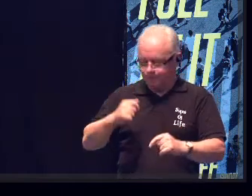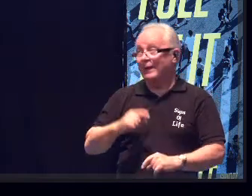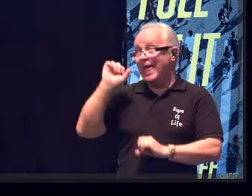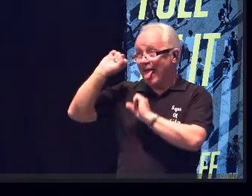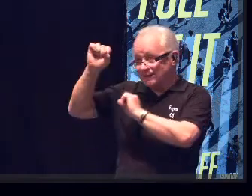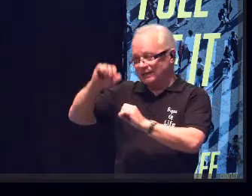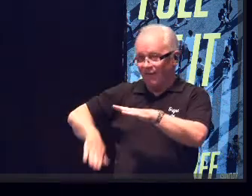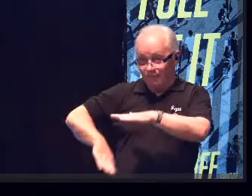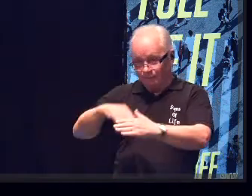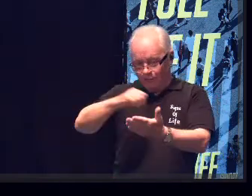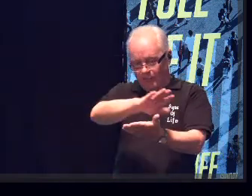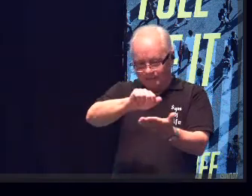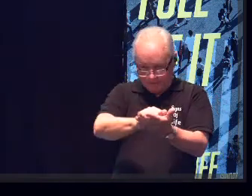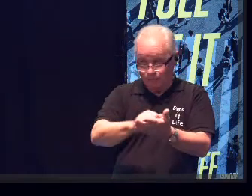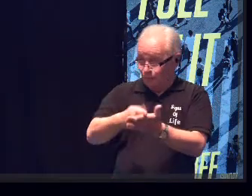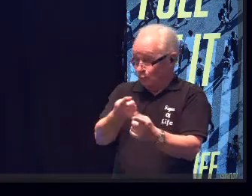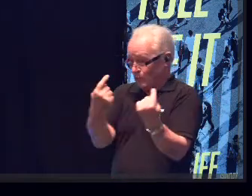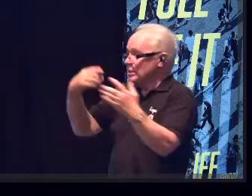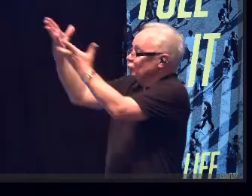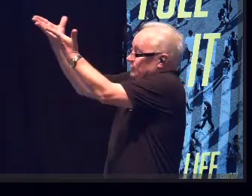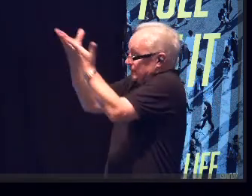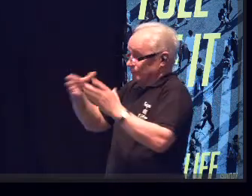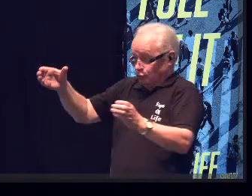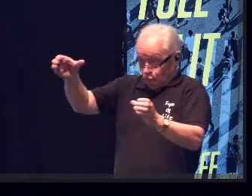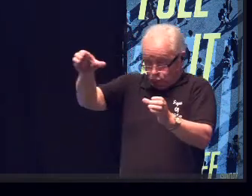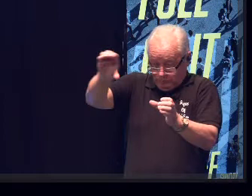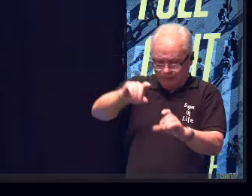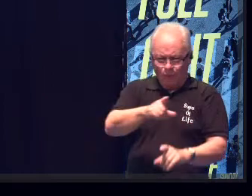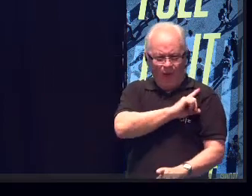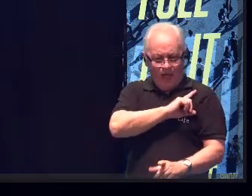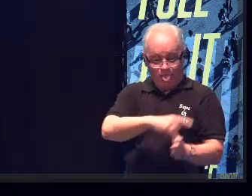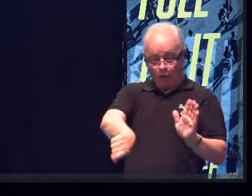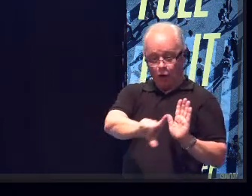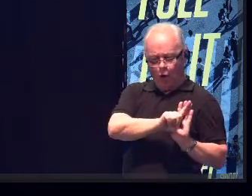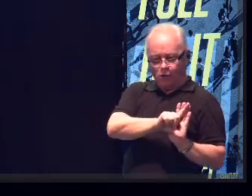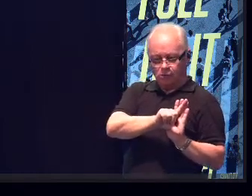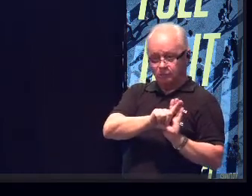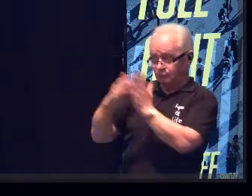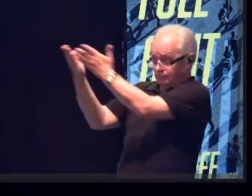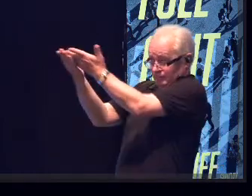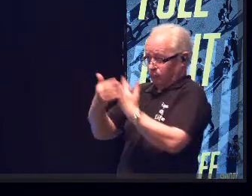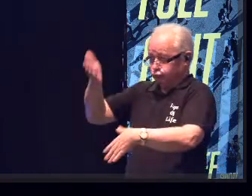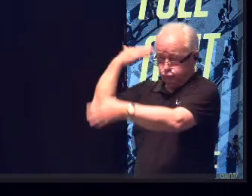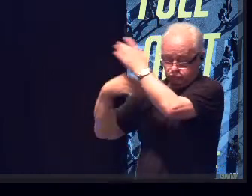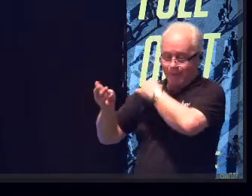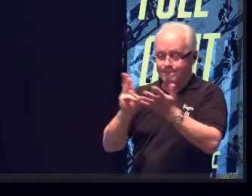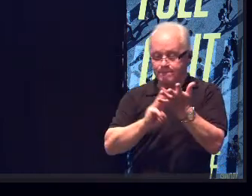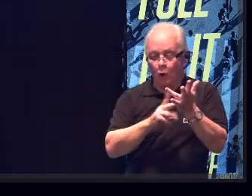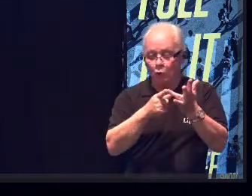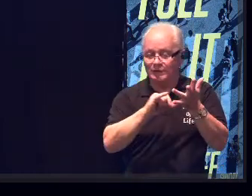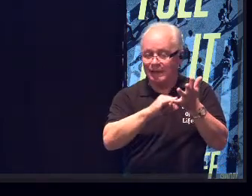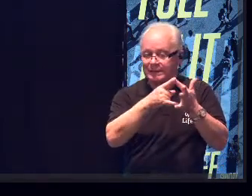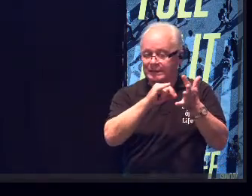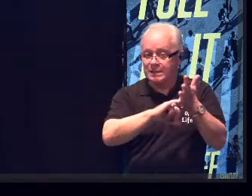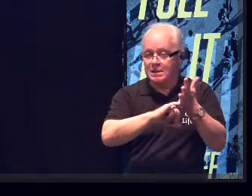grace for grace. For the law was given through Moses, but grace and truth